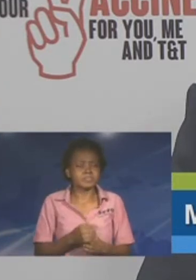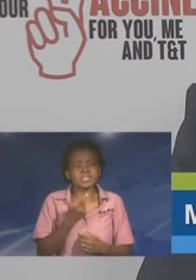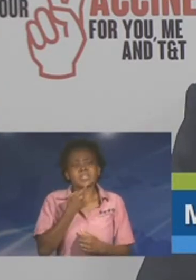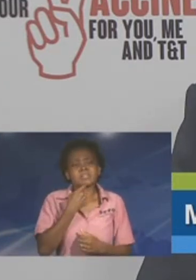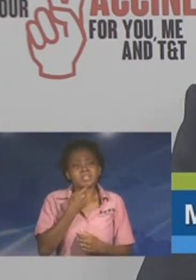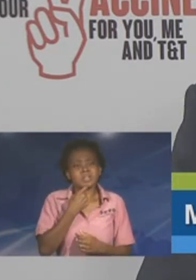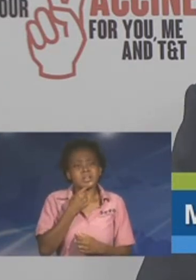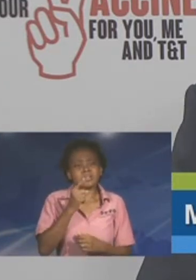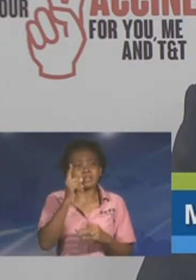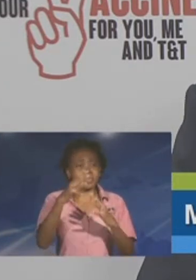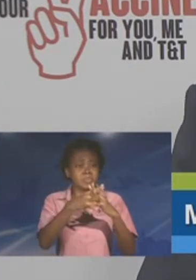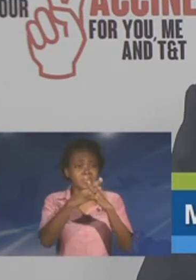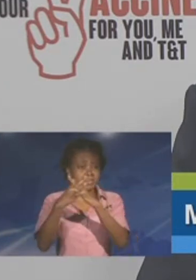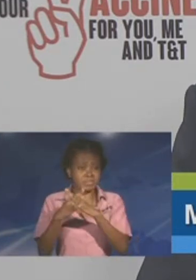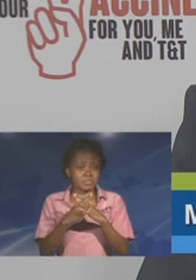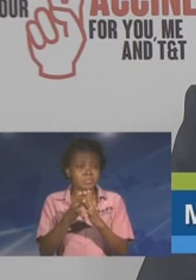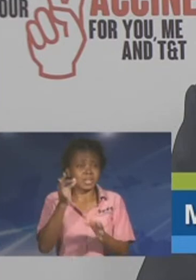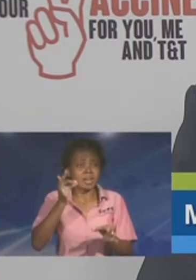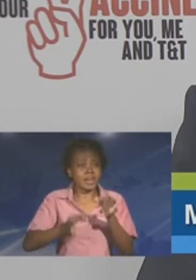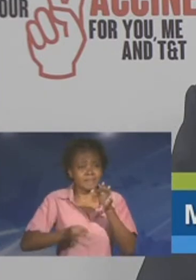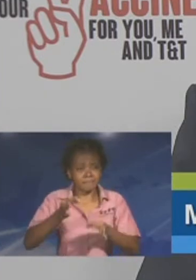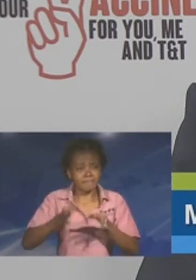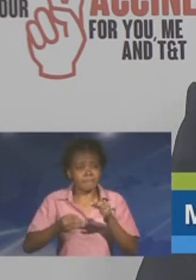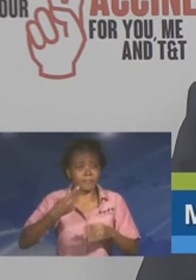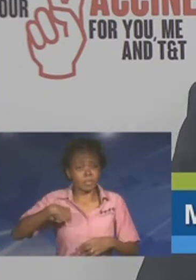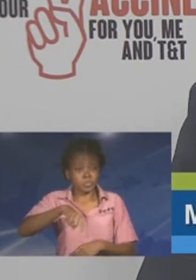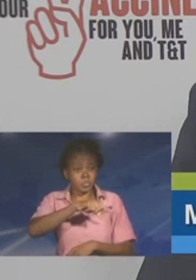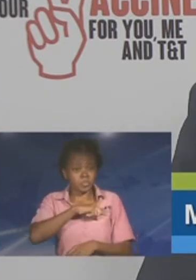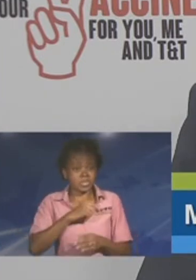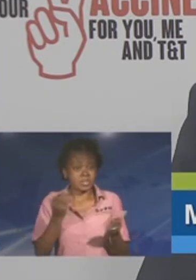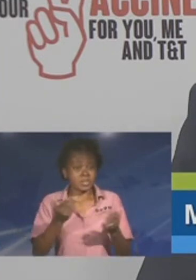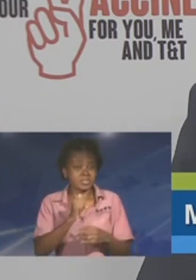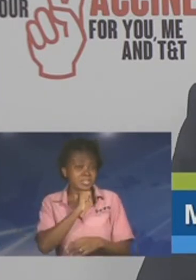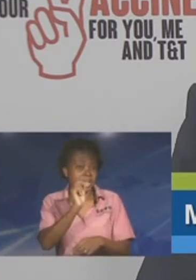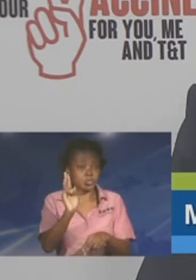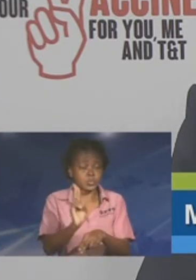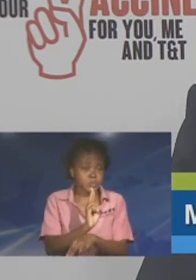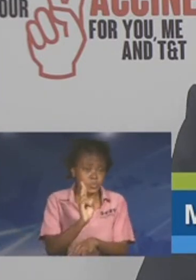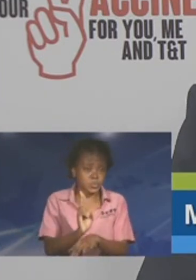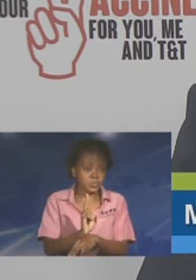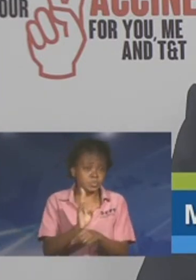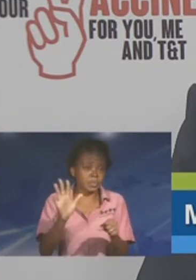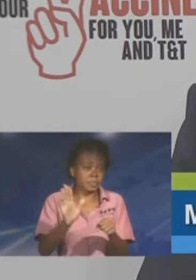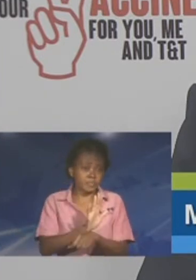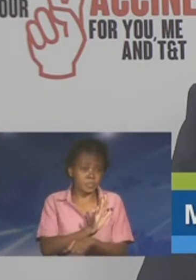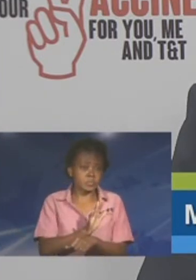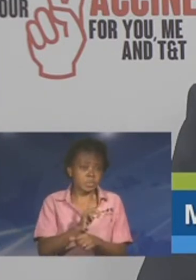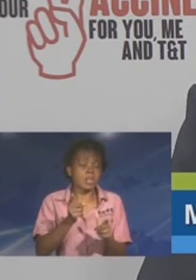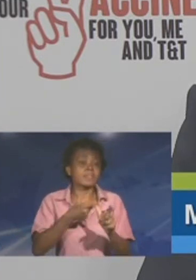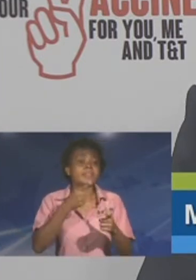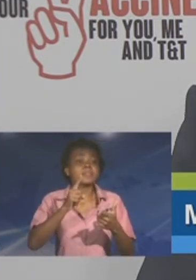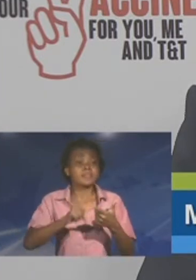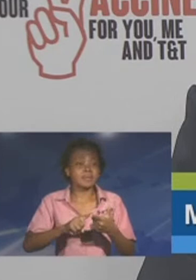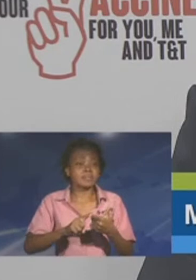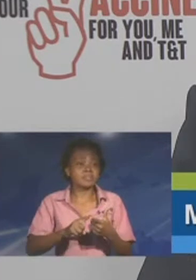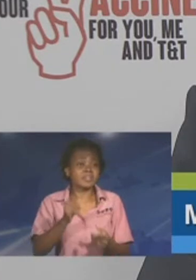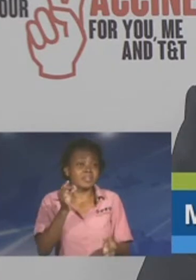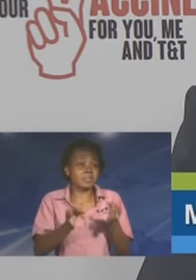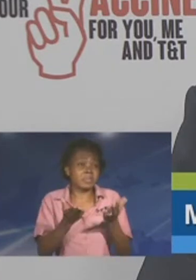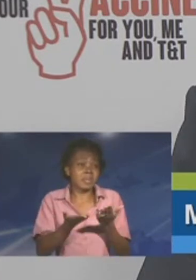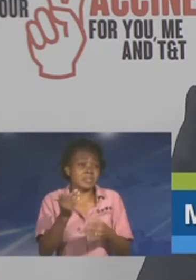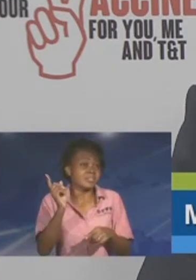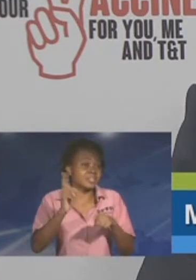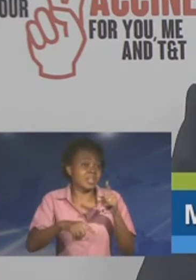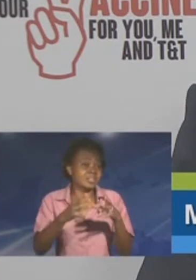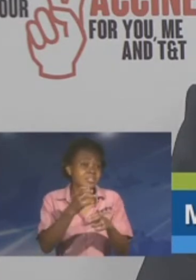we don't show an appetite for this first tranche, the chances of getting a second tranche are going to be significantly